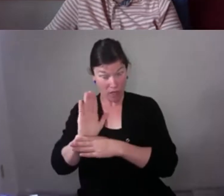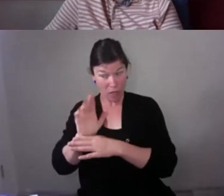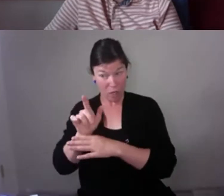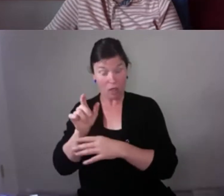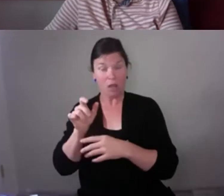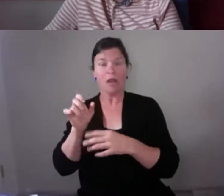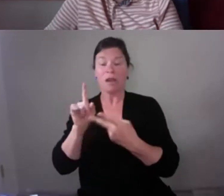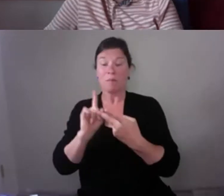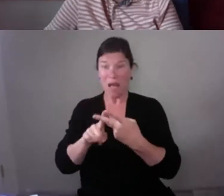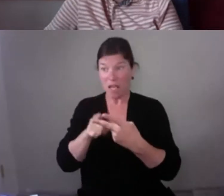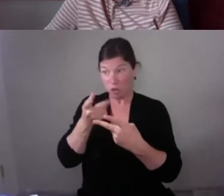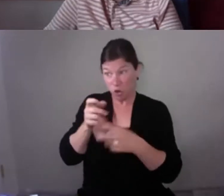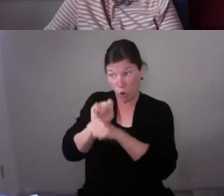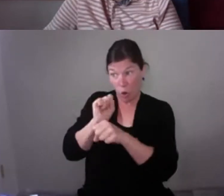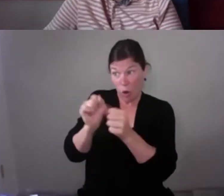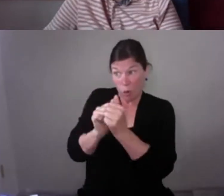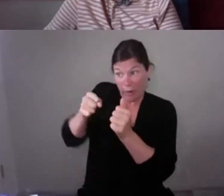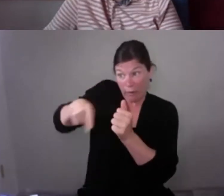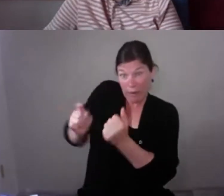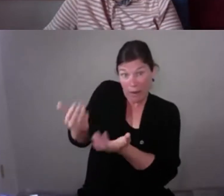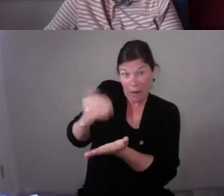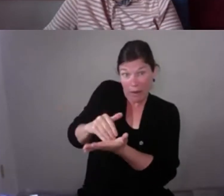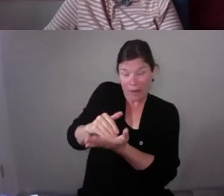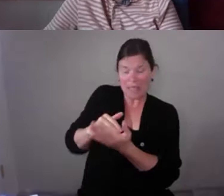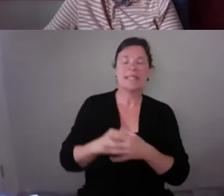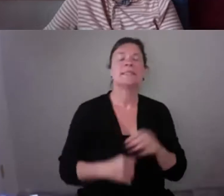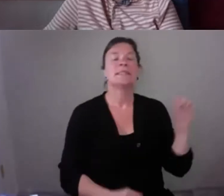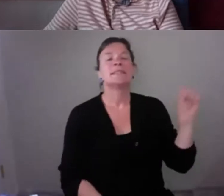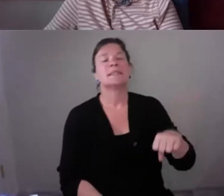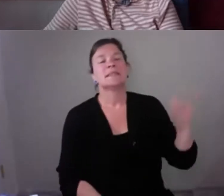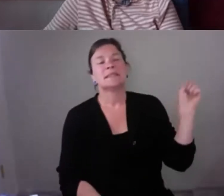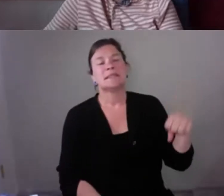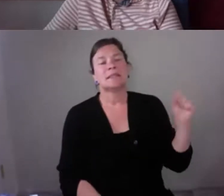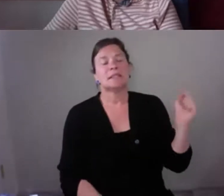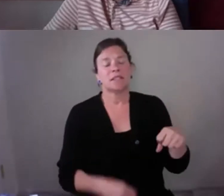them? Yeah. We over the summer we had a